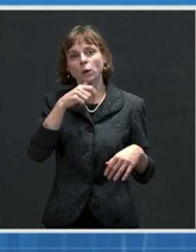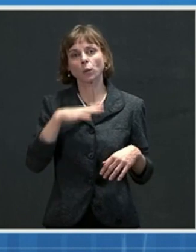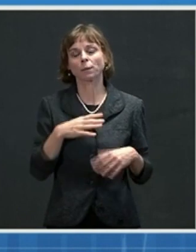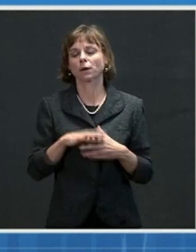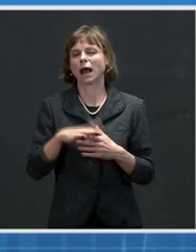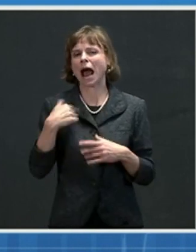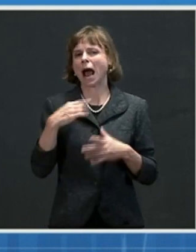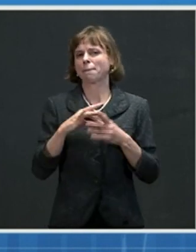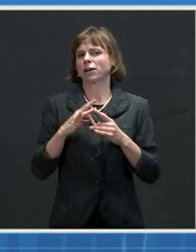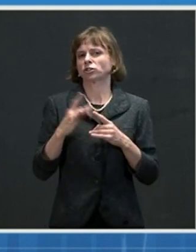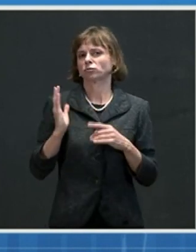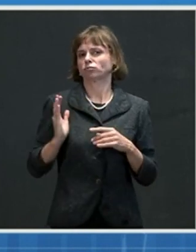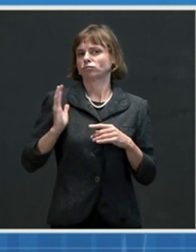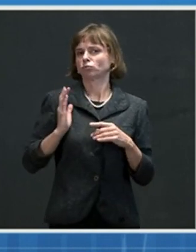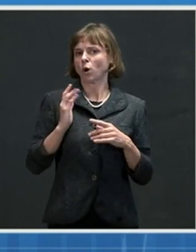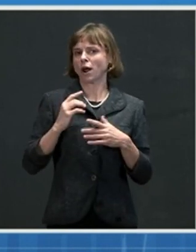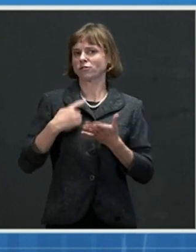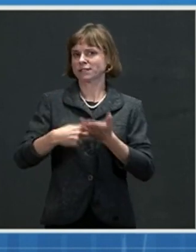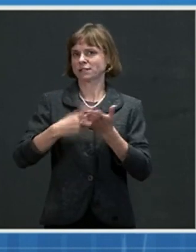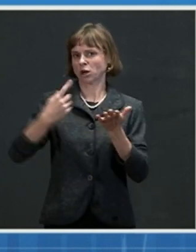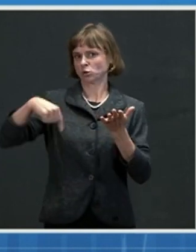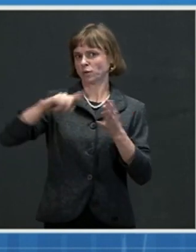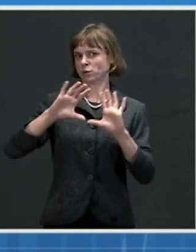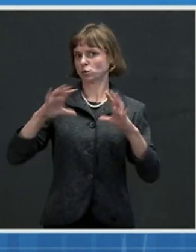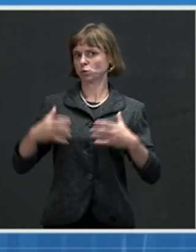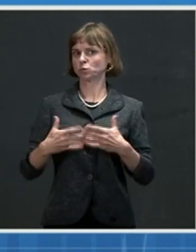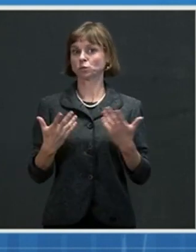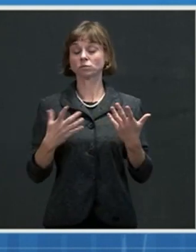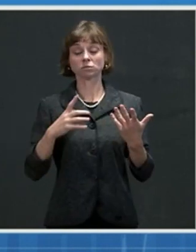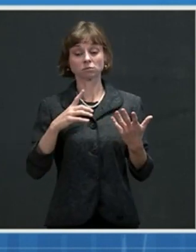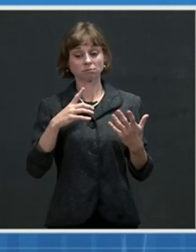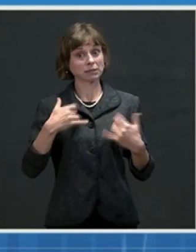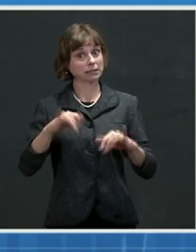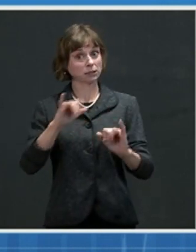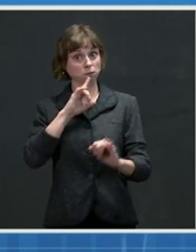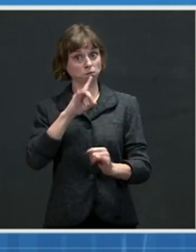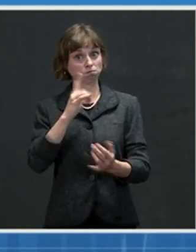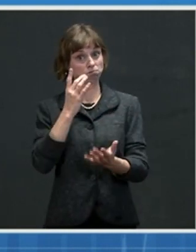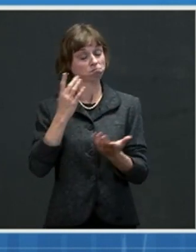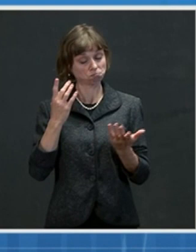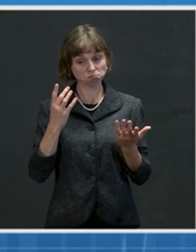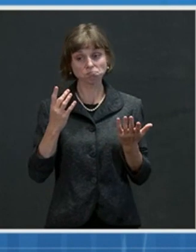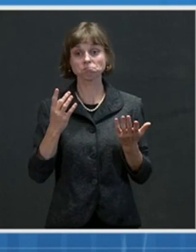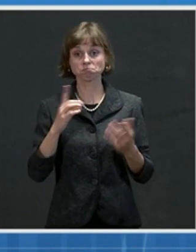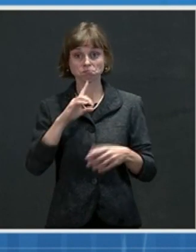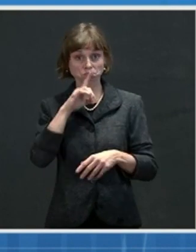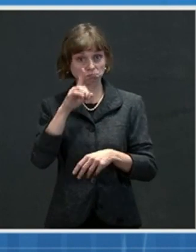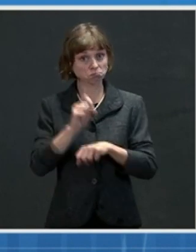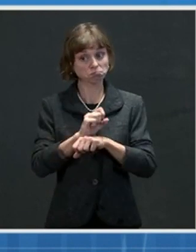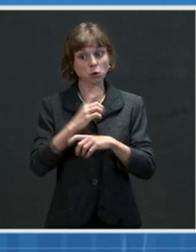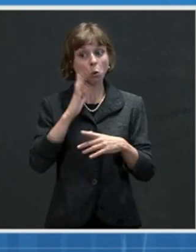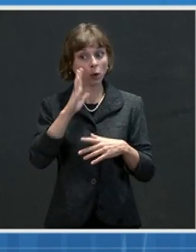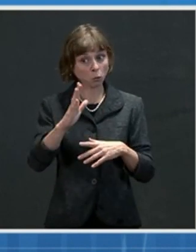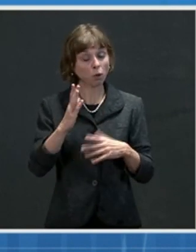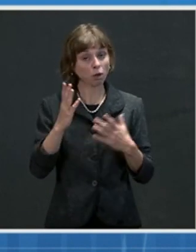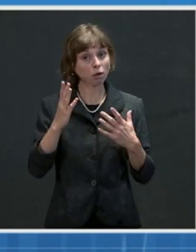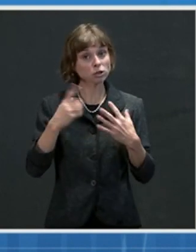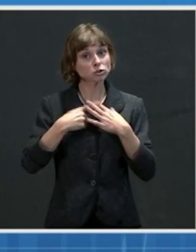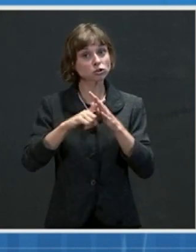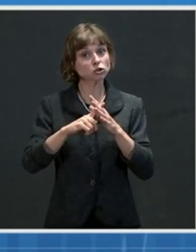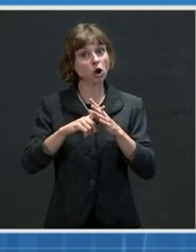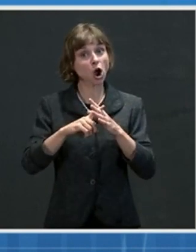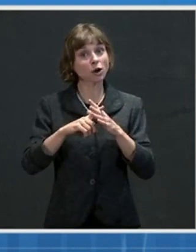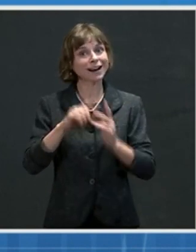prior discussion with this group, the fact remains that we will be starting clinical trials, and some have